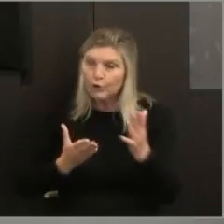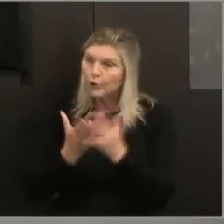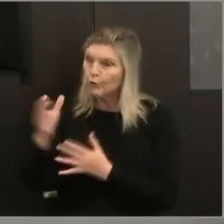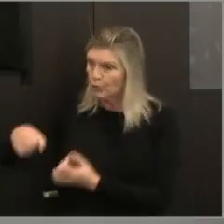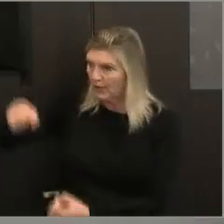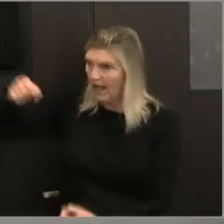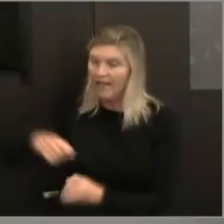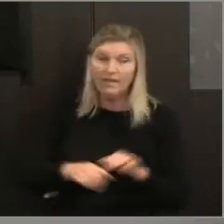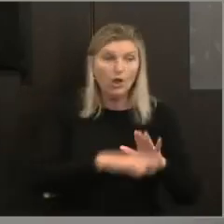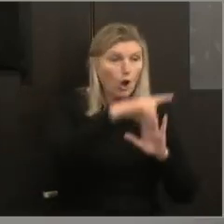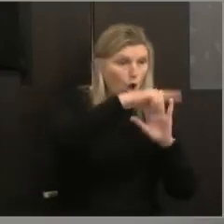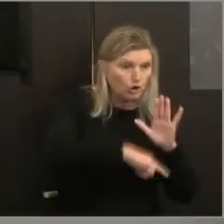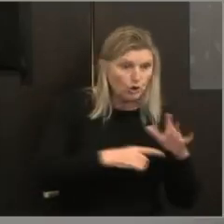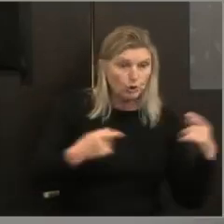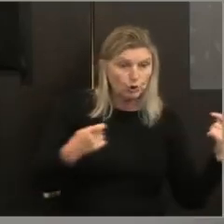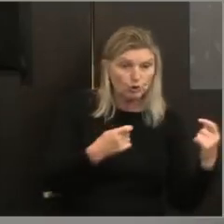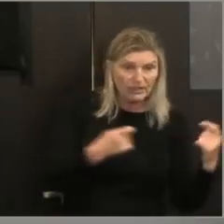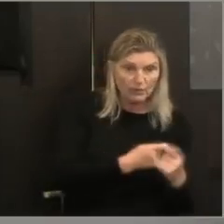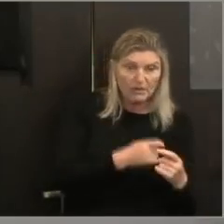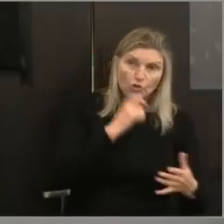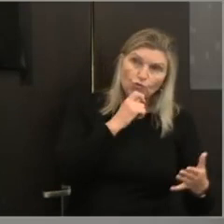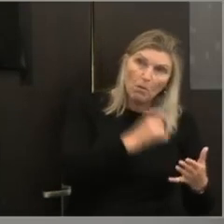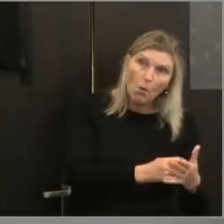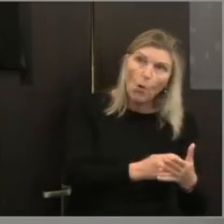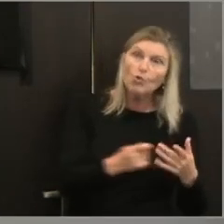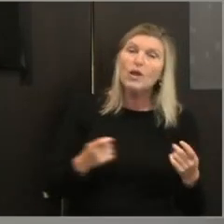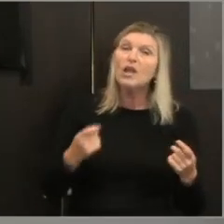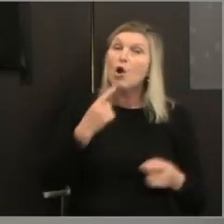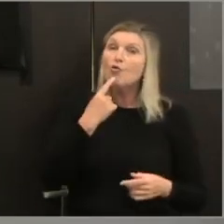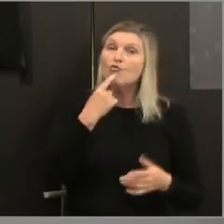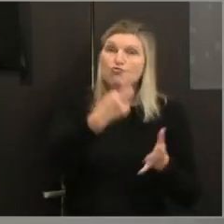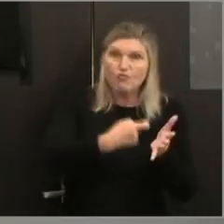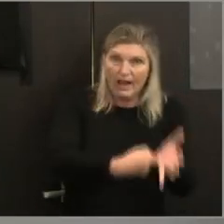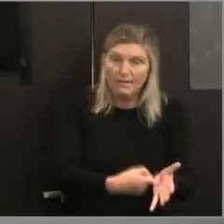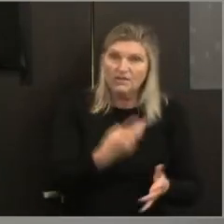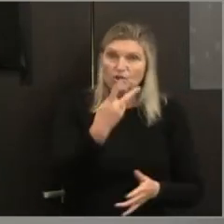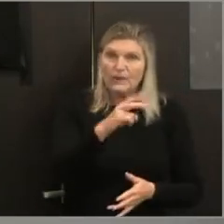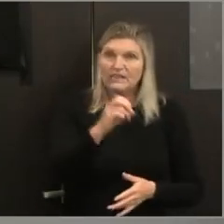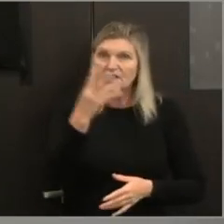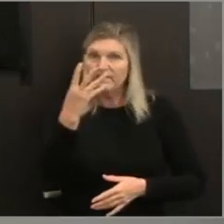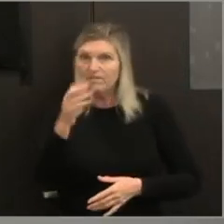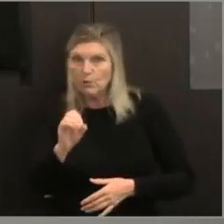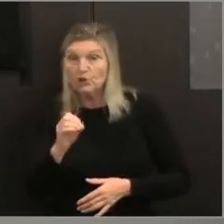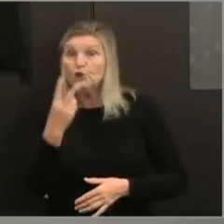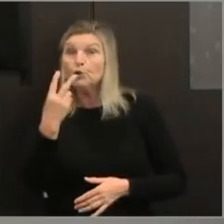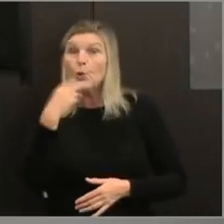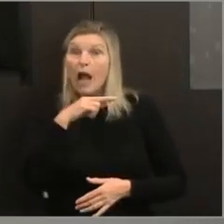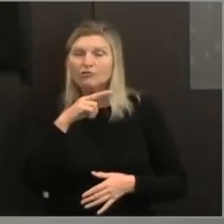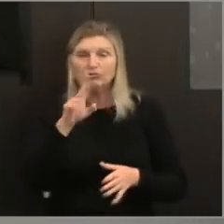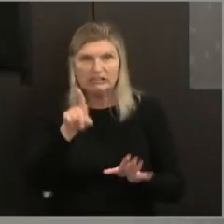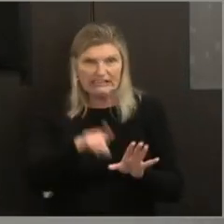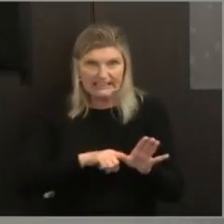Constitutional Transformation Report, we recommended 2040, 200 years after the signing of the